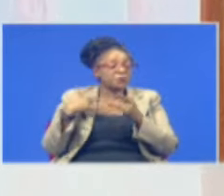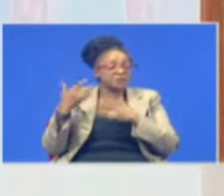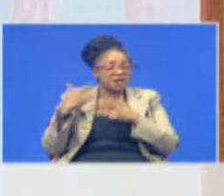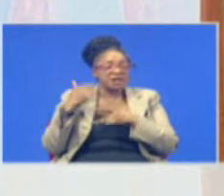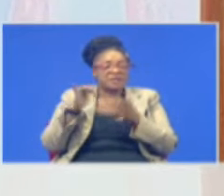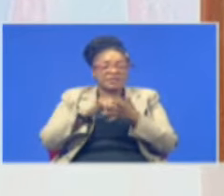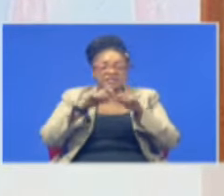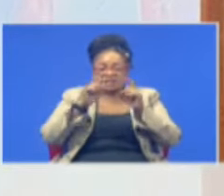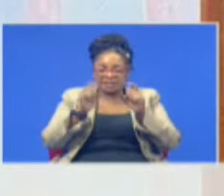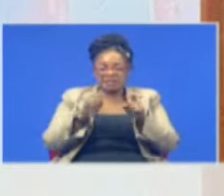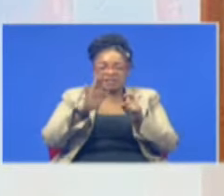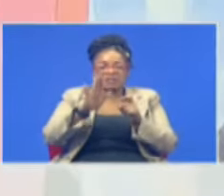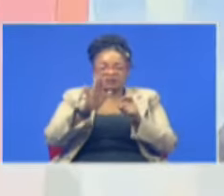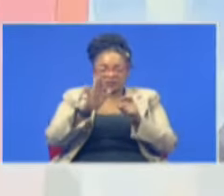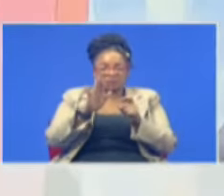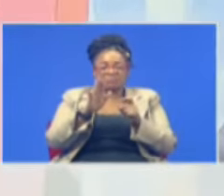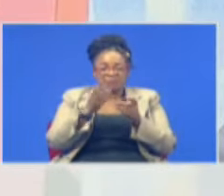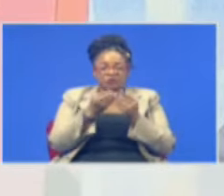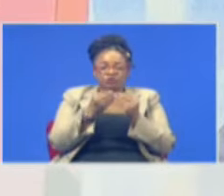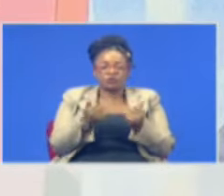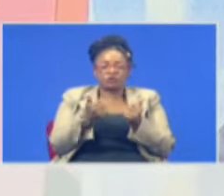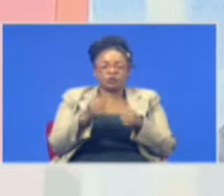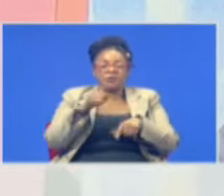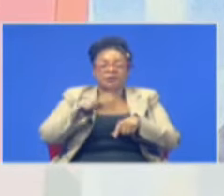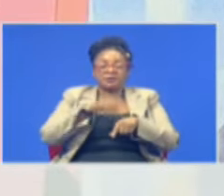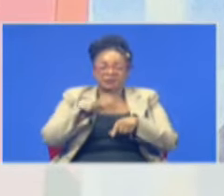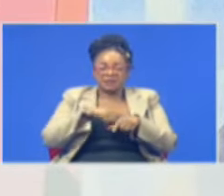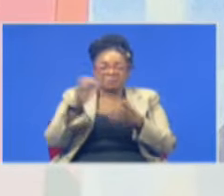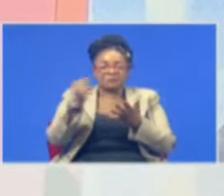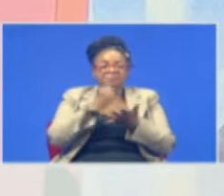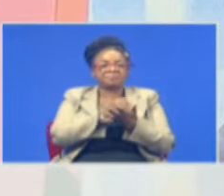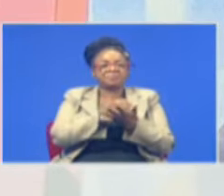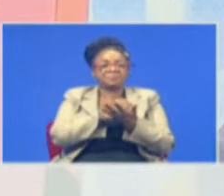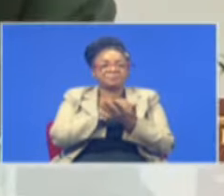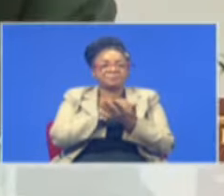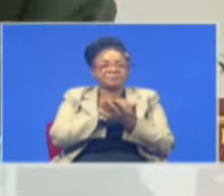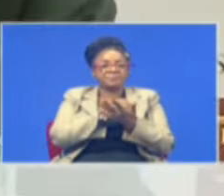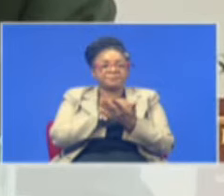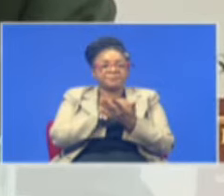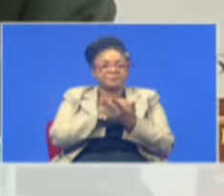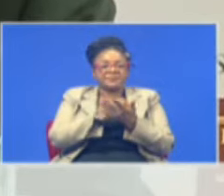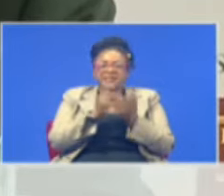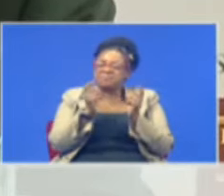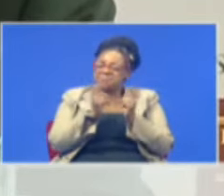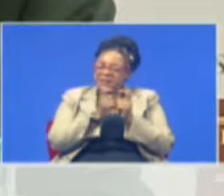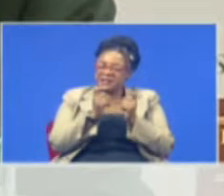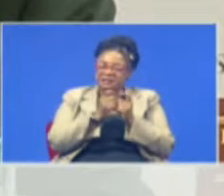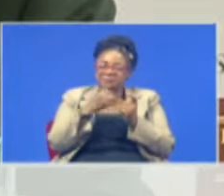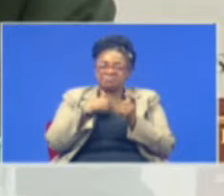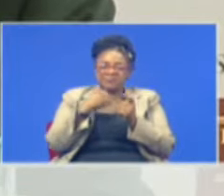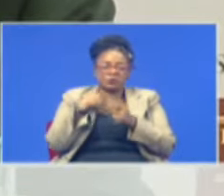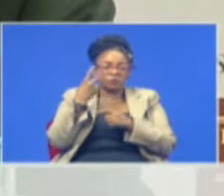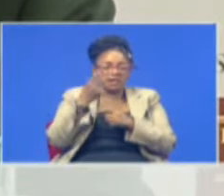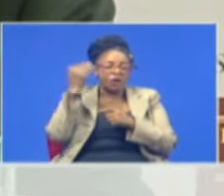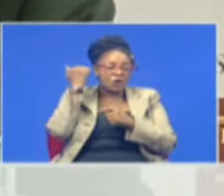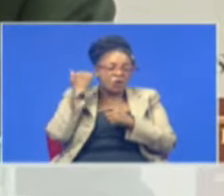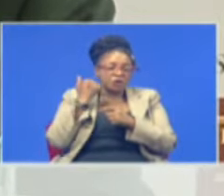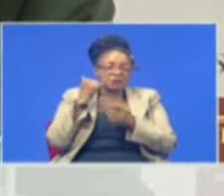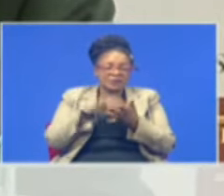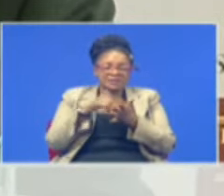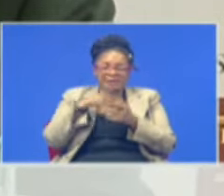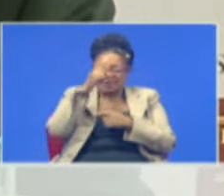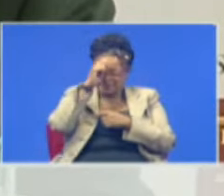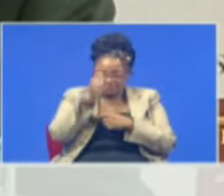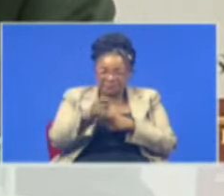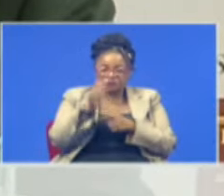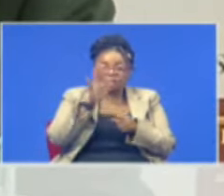his antidote while at the helm. It pains me to see courts I respect so much give